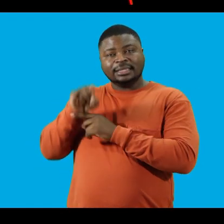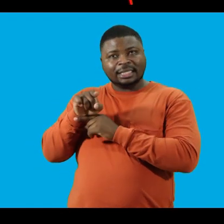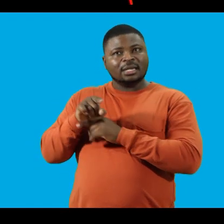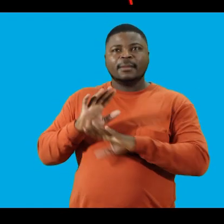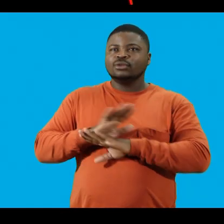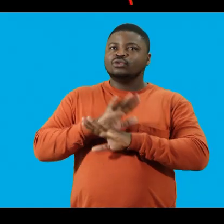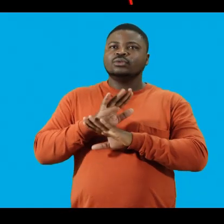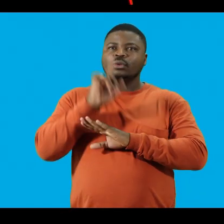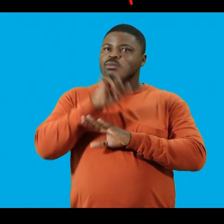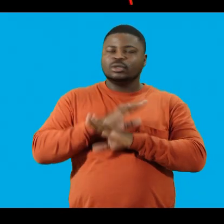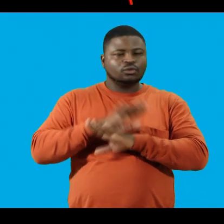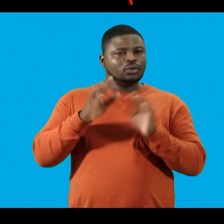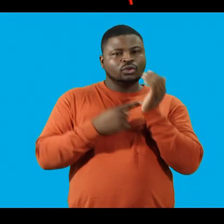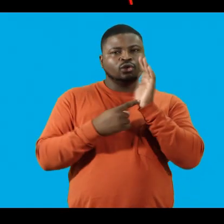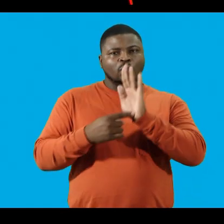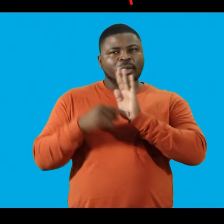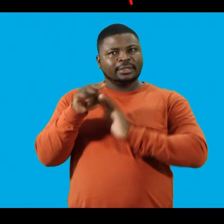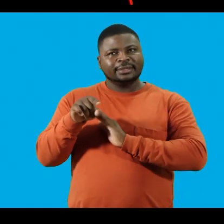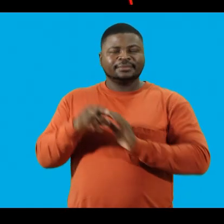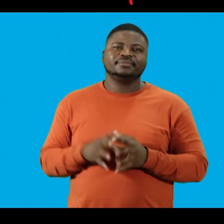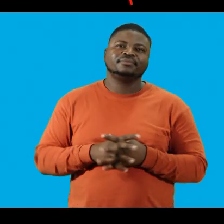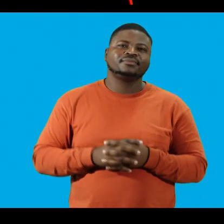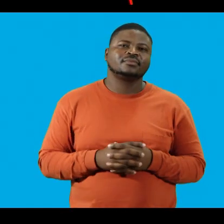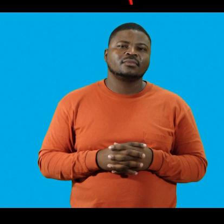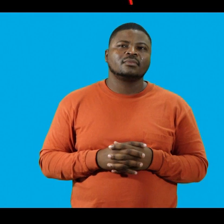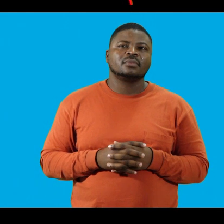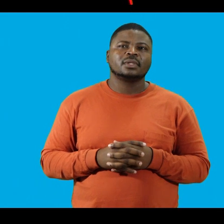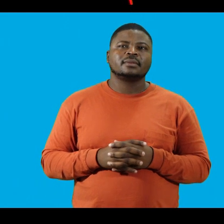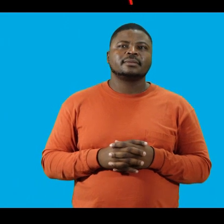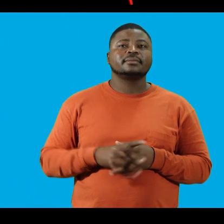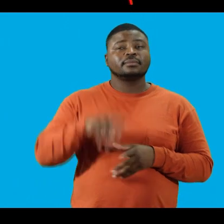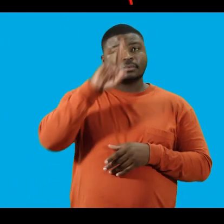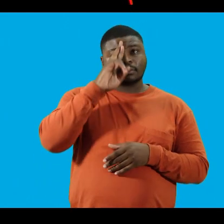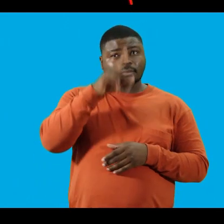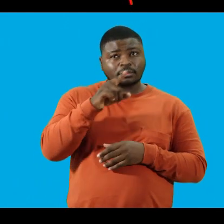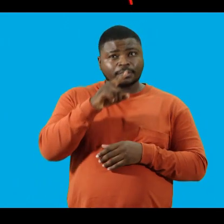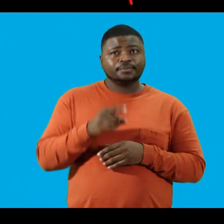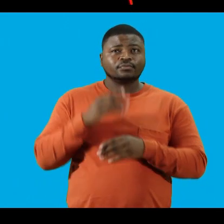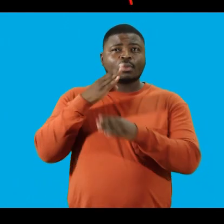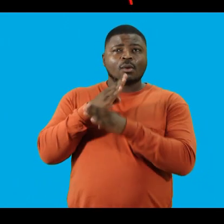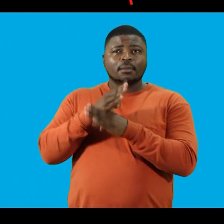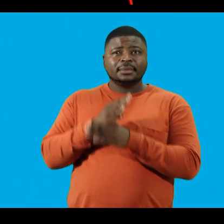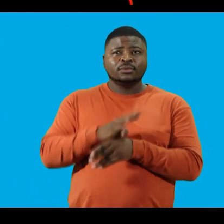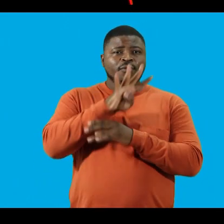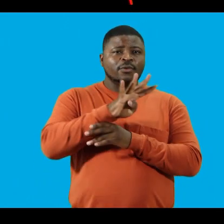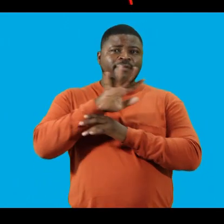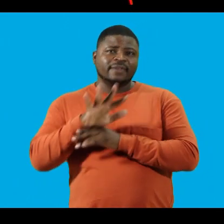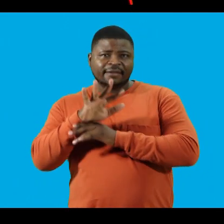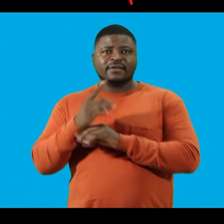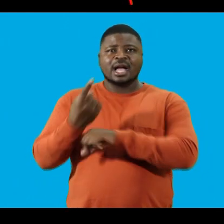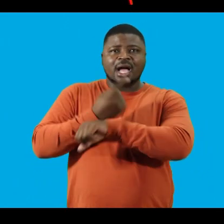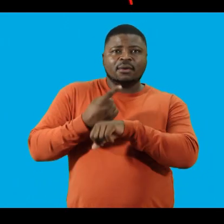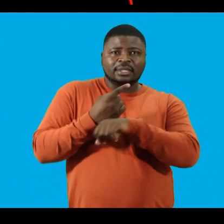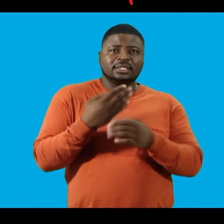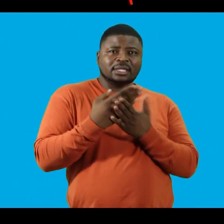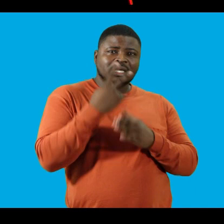at the overtime hours, we will see she worked 45 hours at